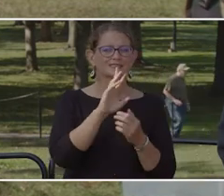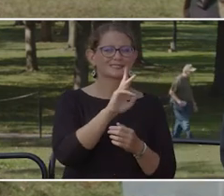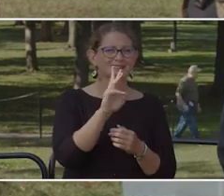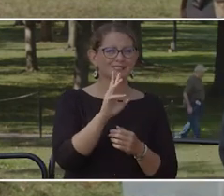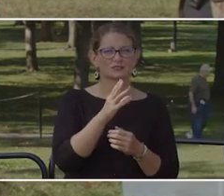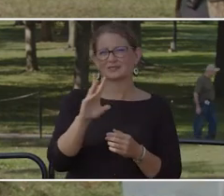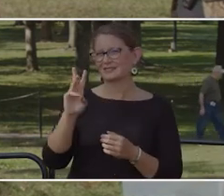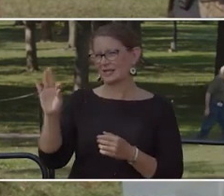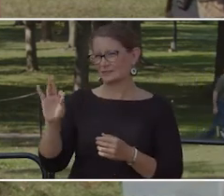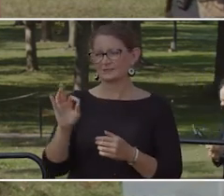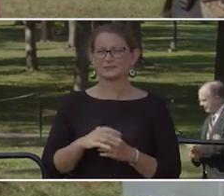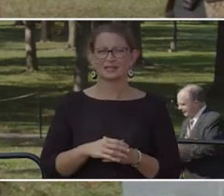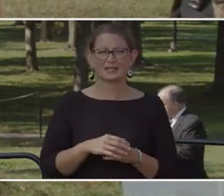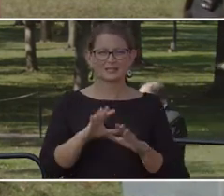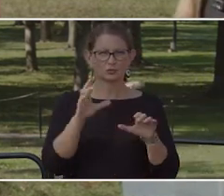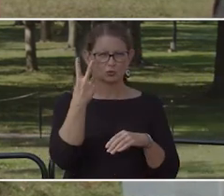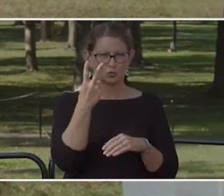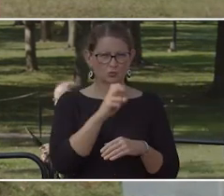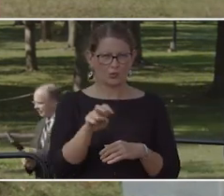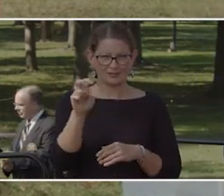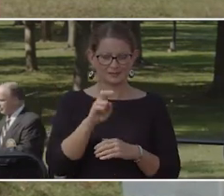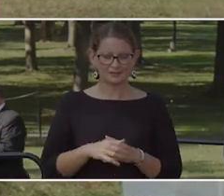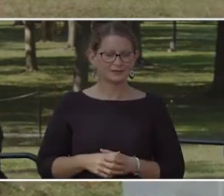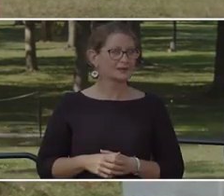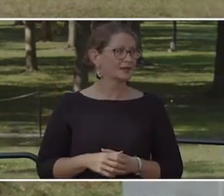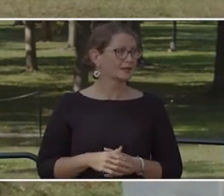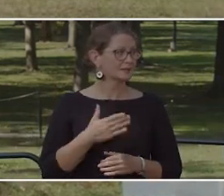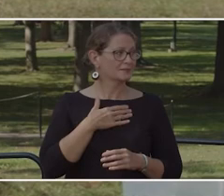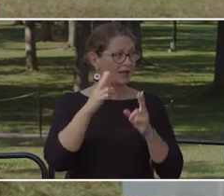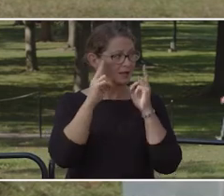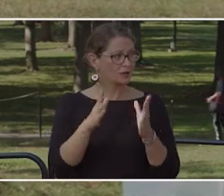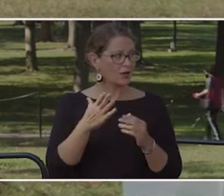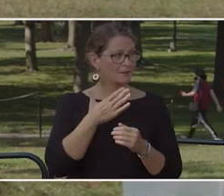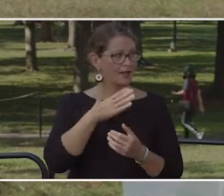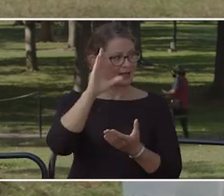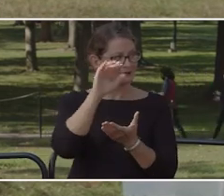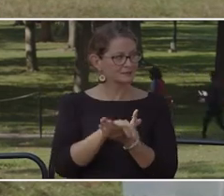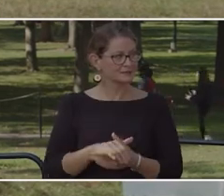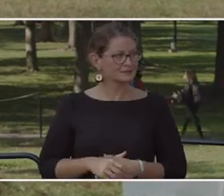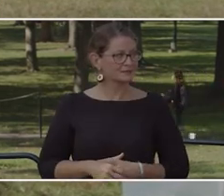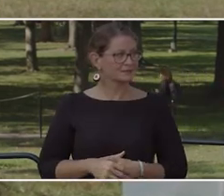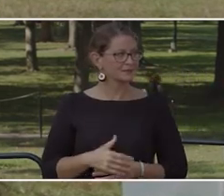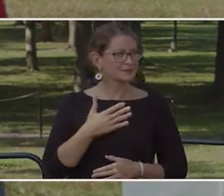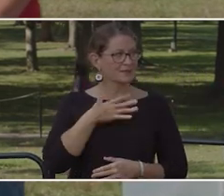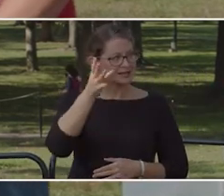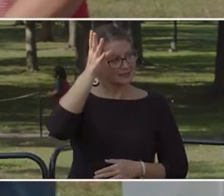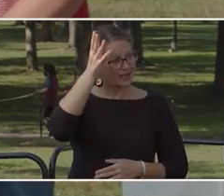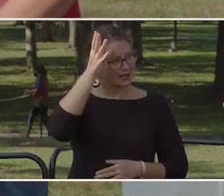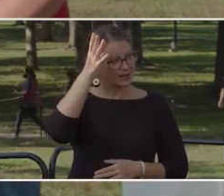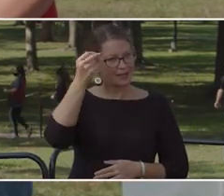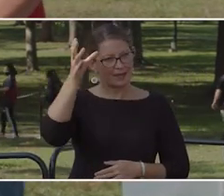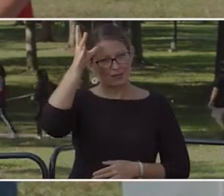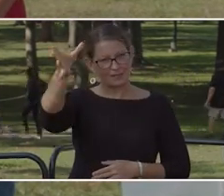to 1969. He did two tours. He's my hero and my husband. He's my daddy. My